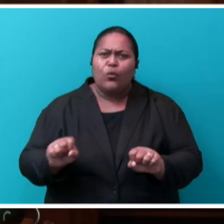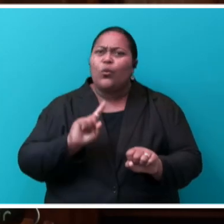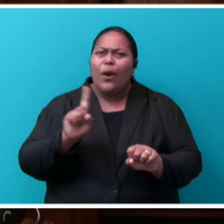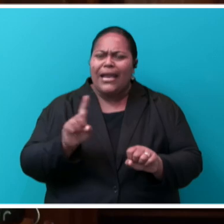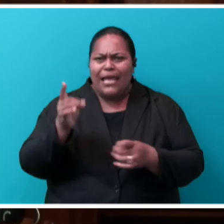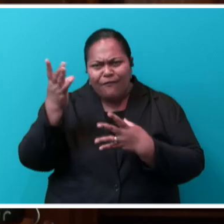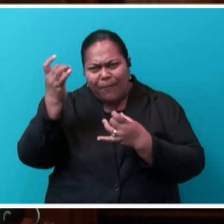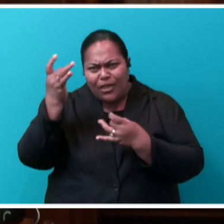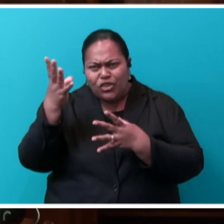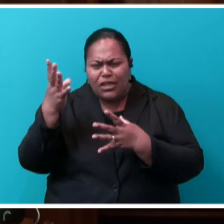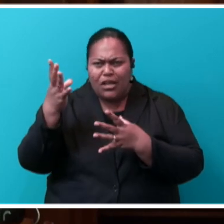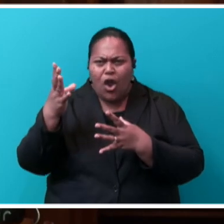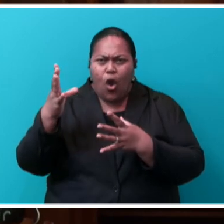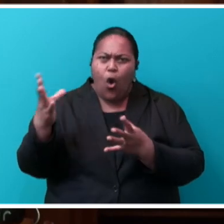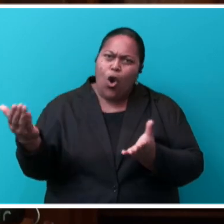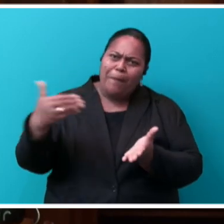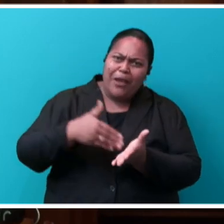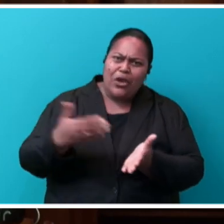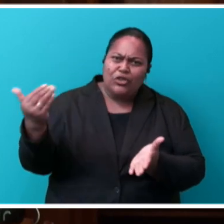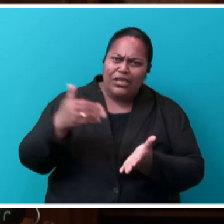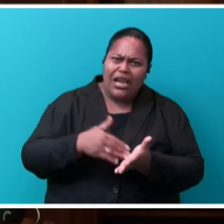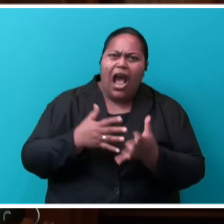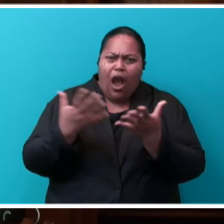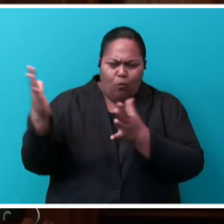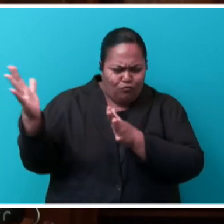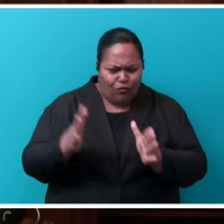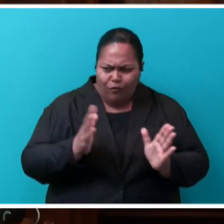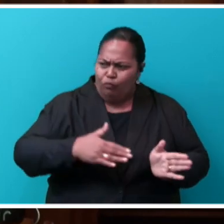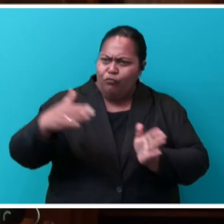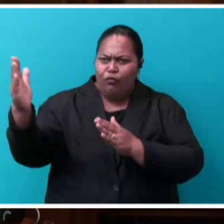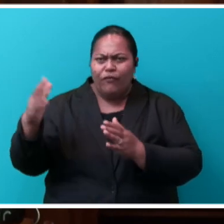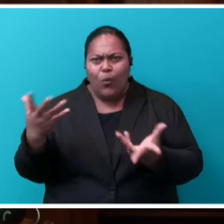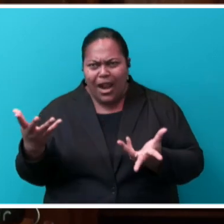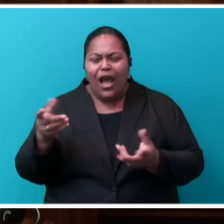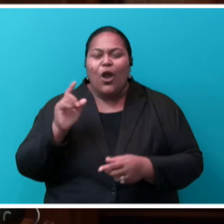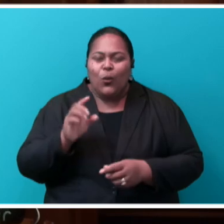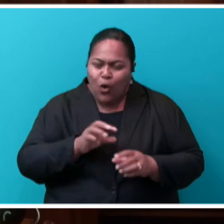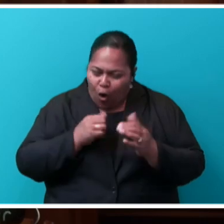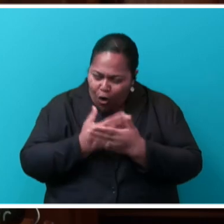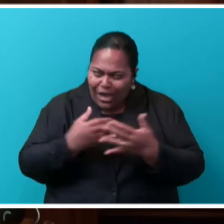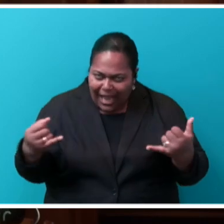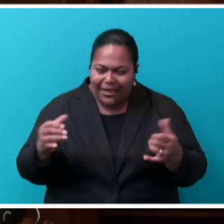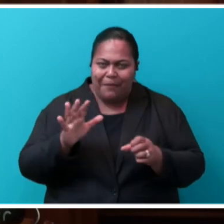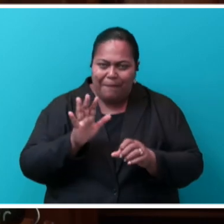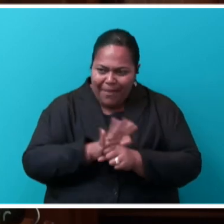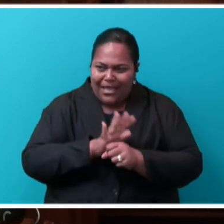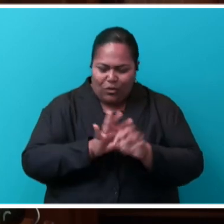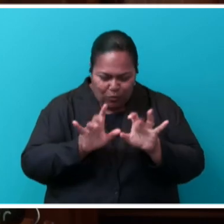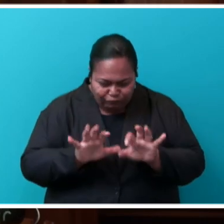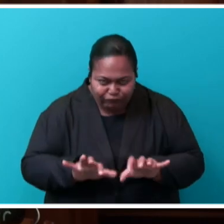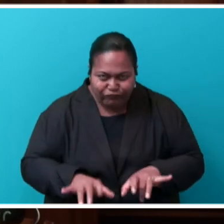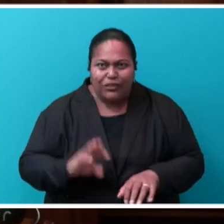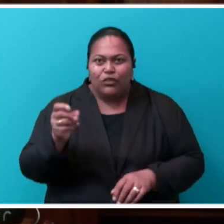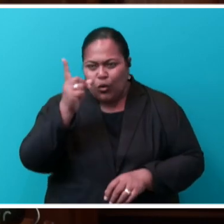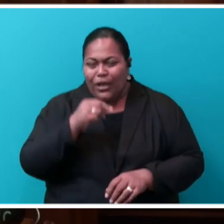analysis system will centralize travel data, including biometrics and travel history, to enhance border security